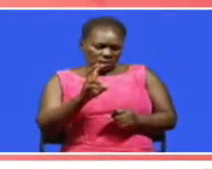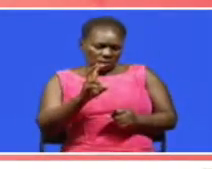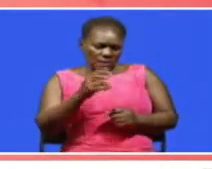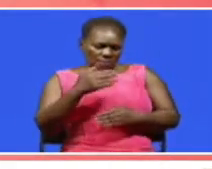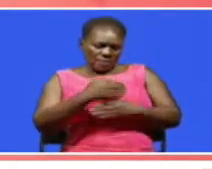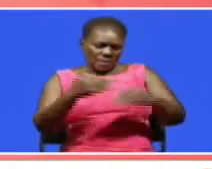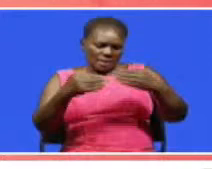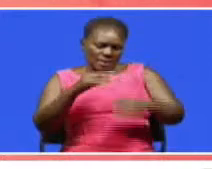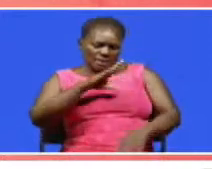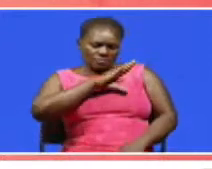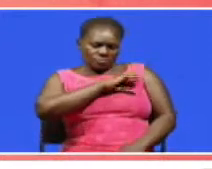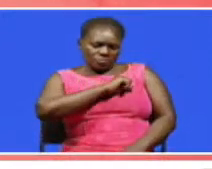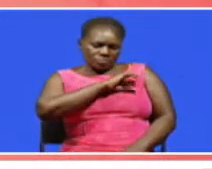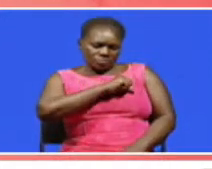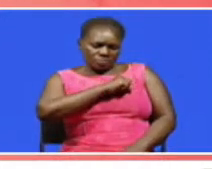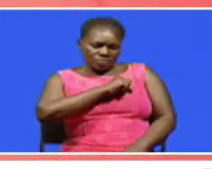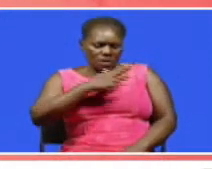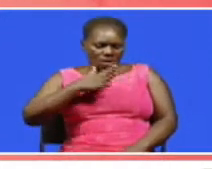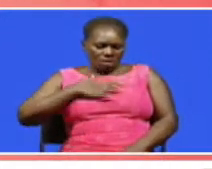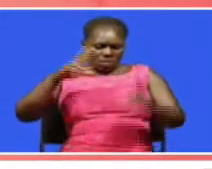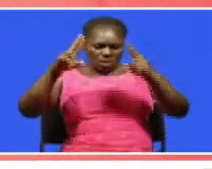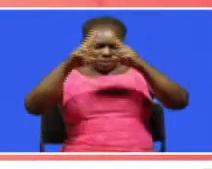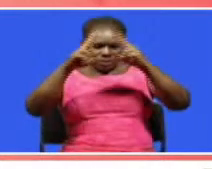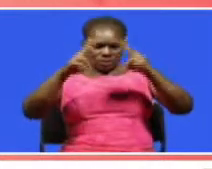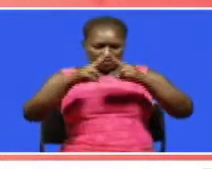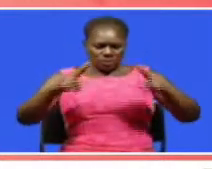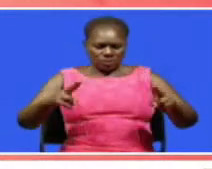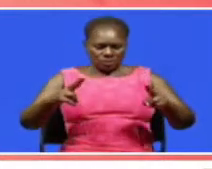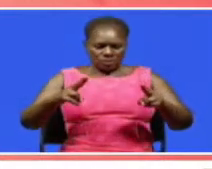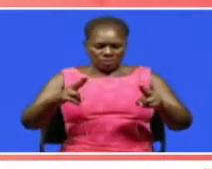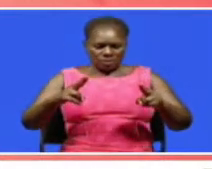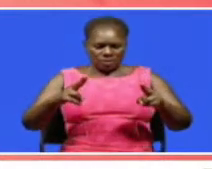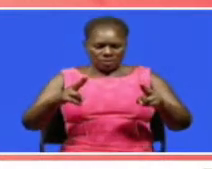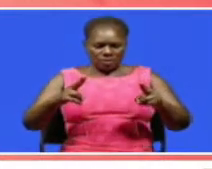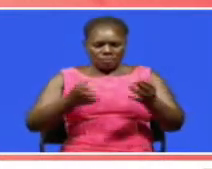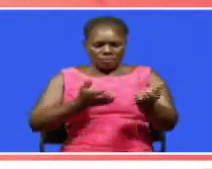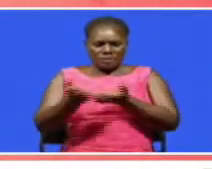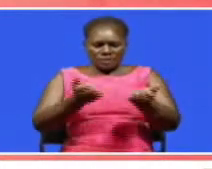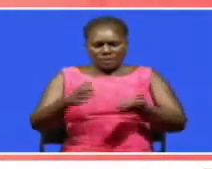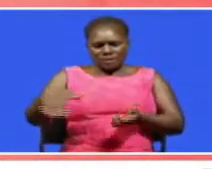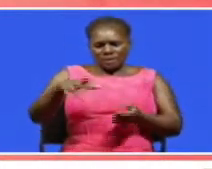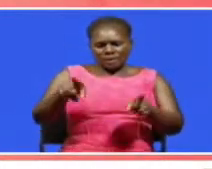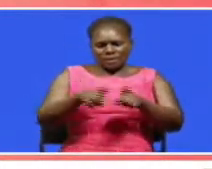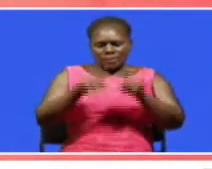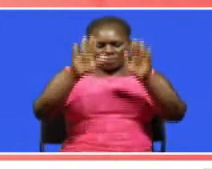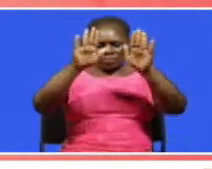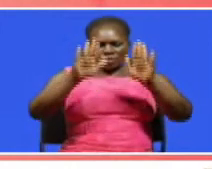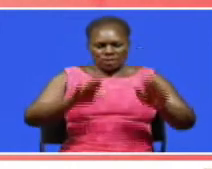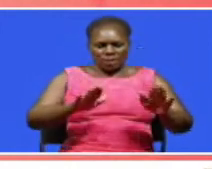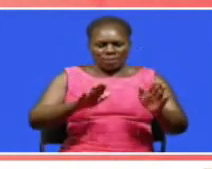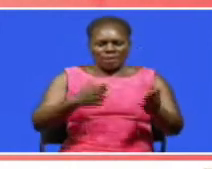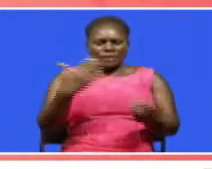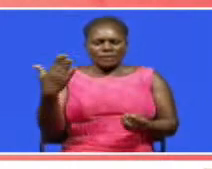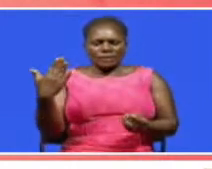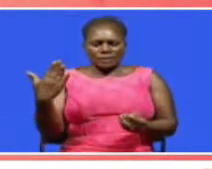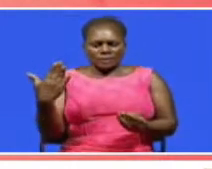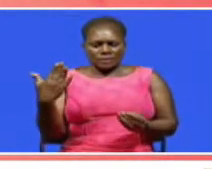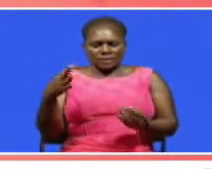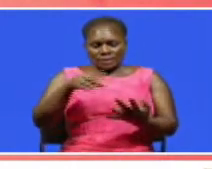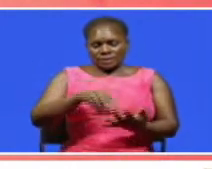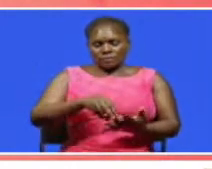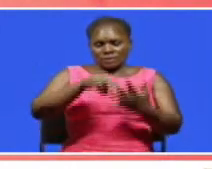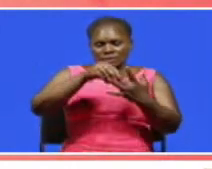building resilience in our international value chains and also in critical products,